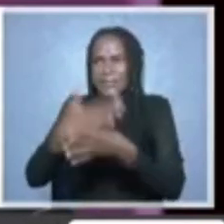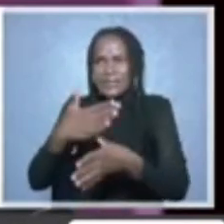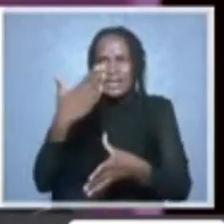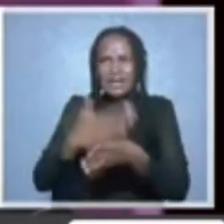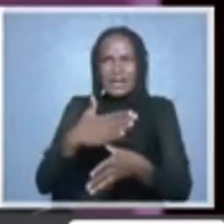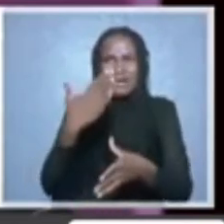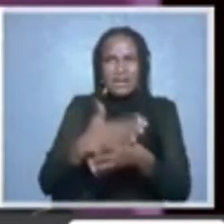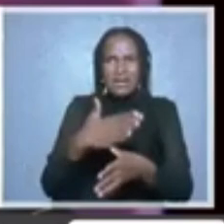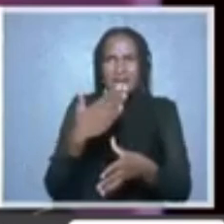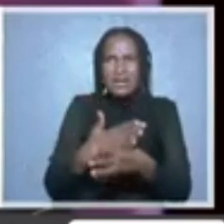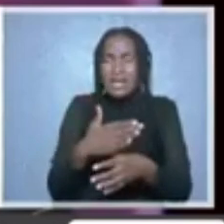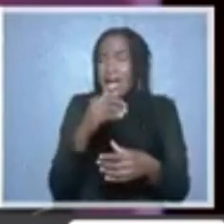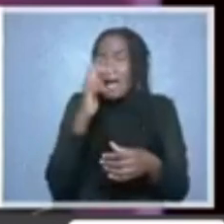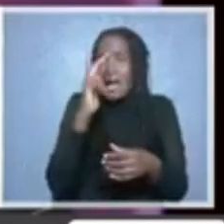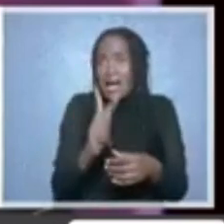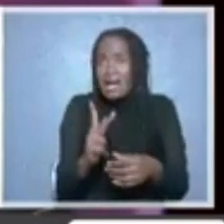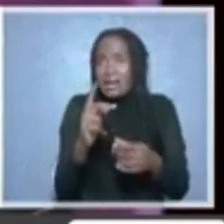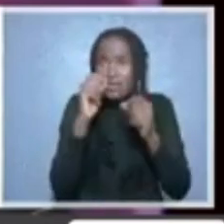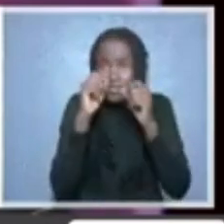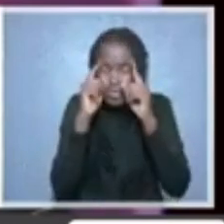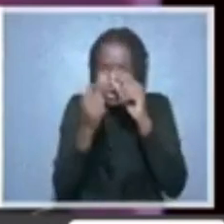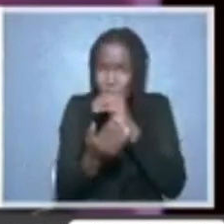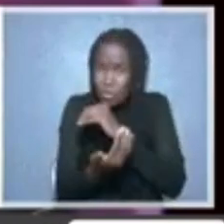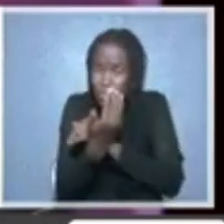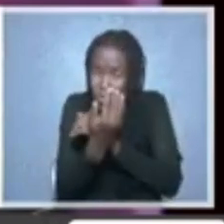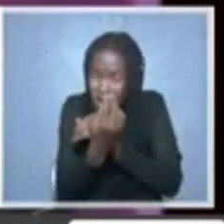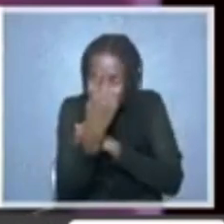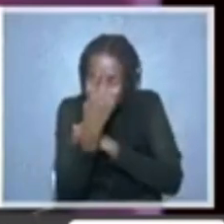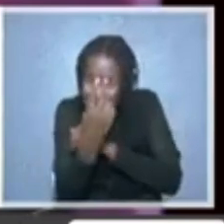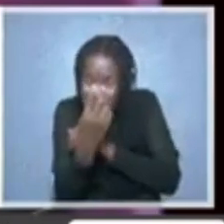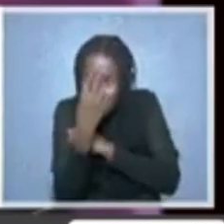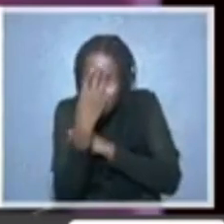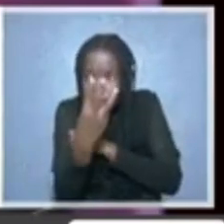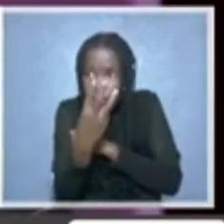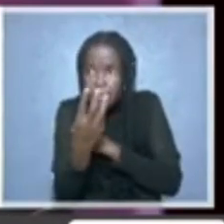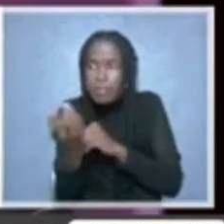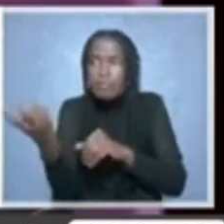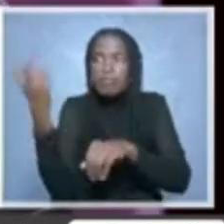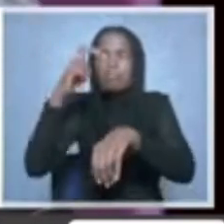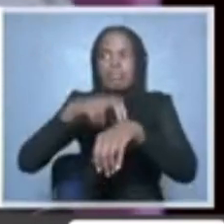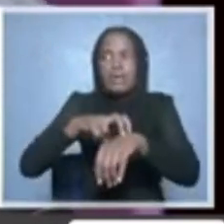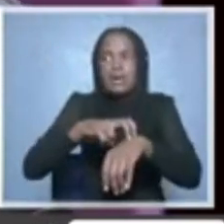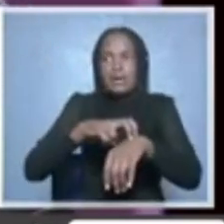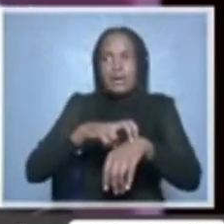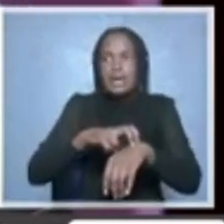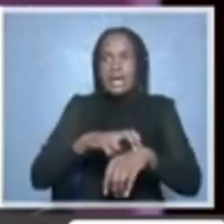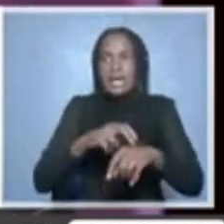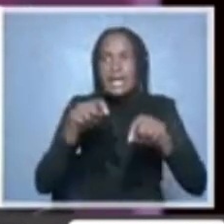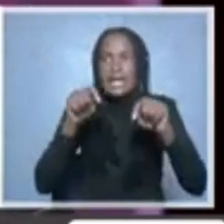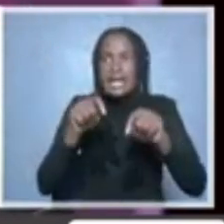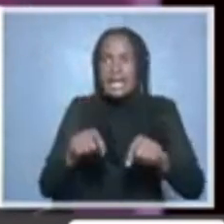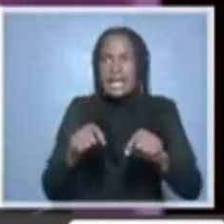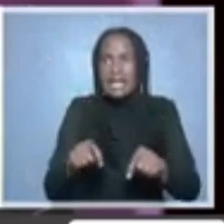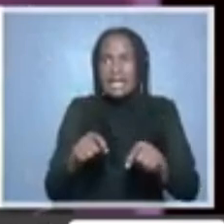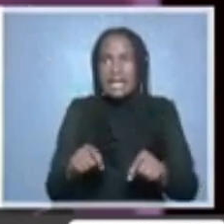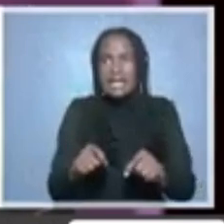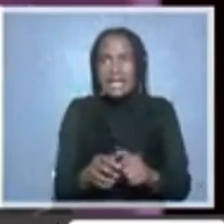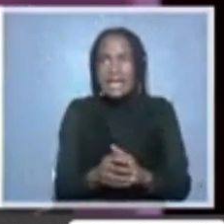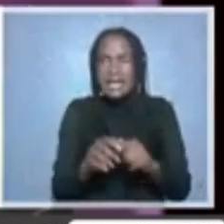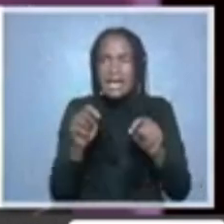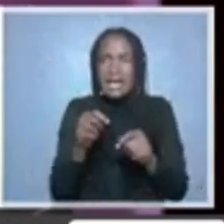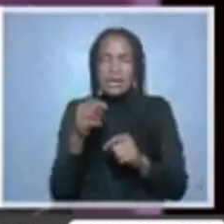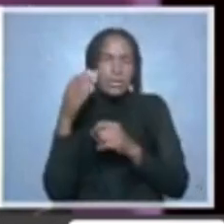tirelessly around. I mean, some people wake up at 2, 3 o'clock to be ready because like what is happening now is people either will switch on